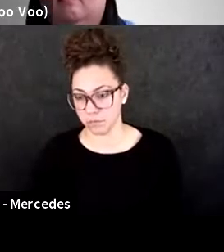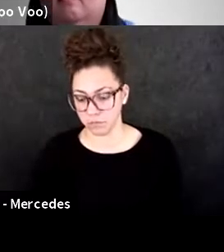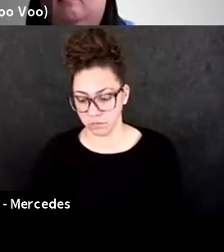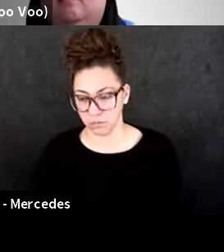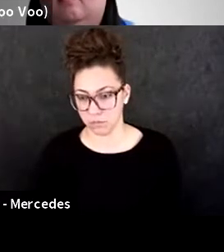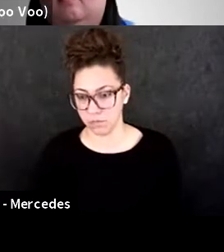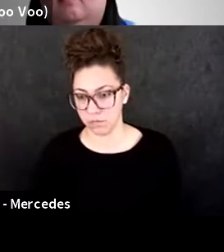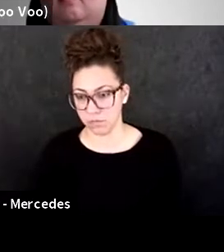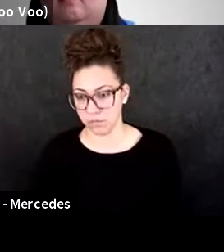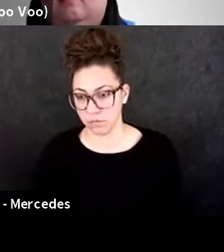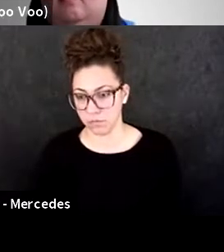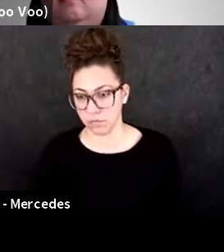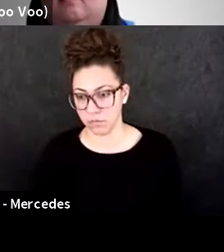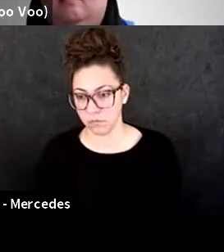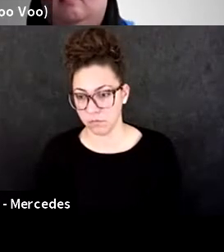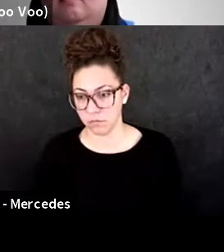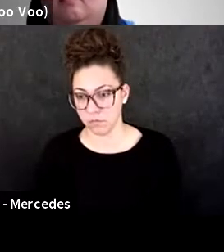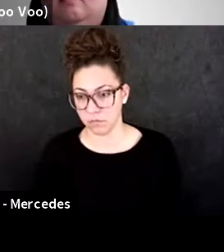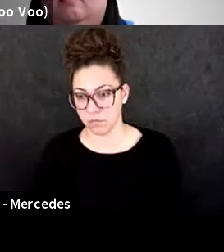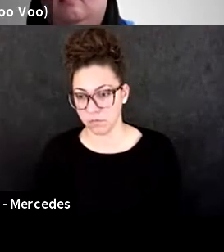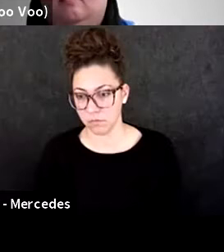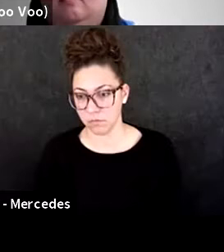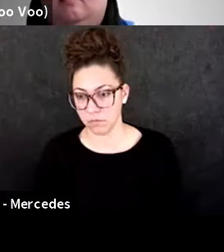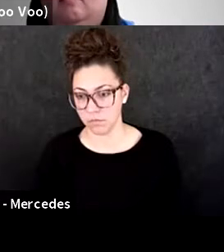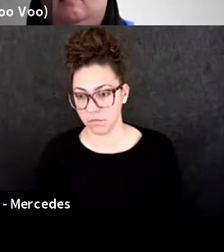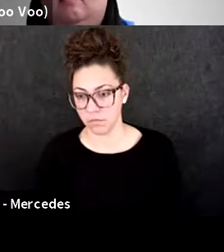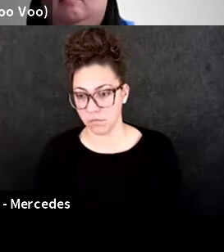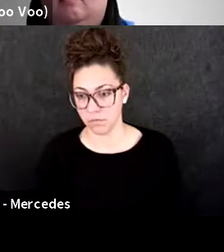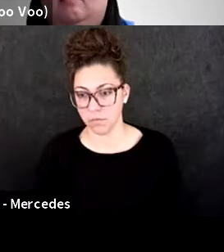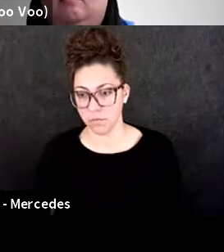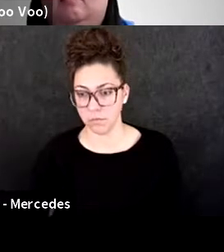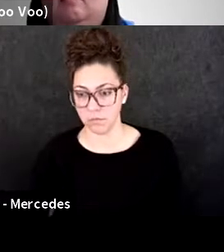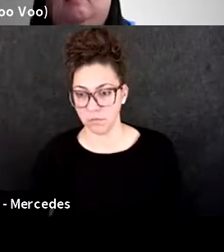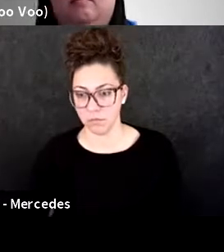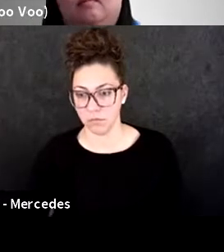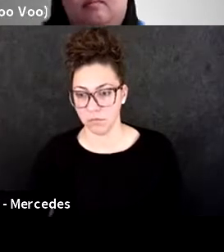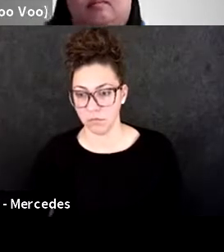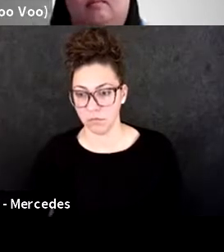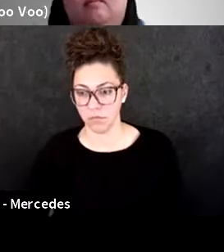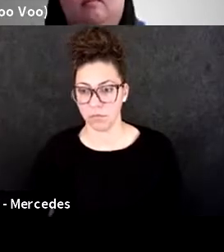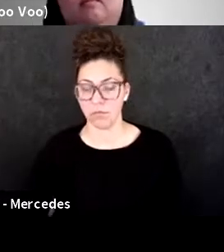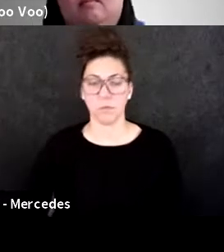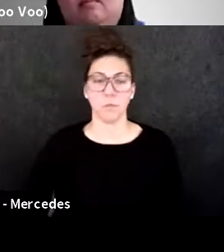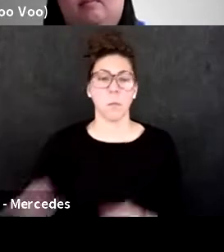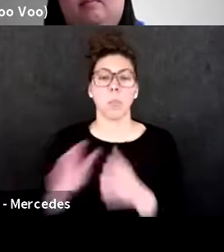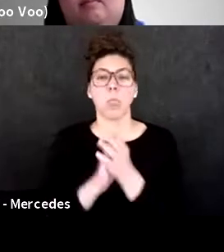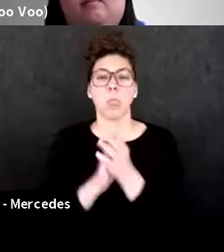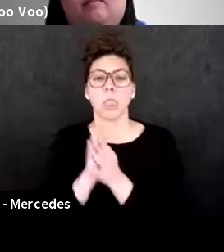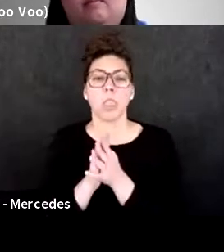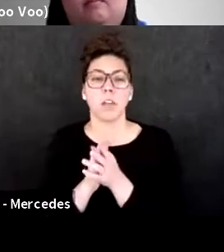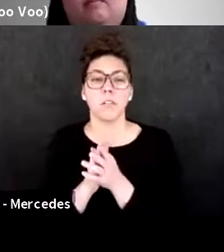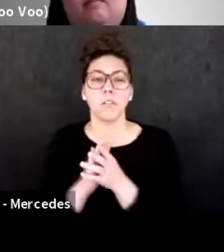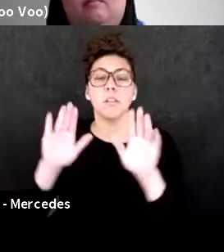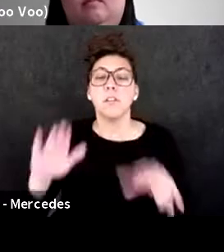inclusion strategies now. But as a trustee, we want to take a look at the data. For example, for